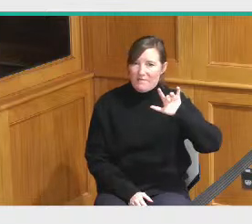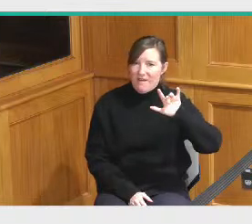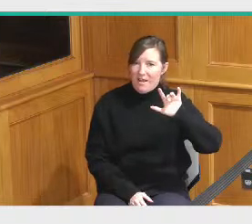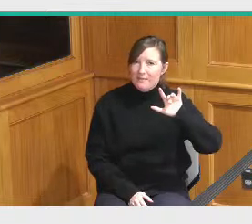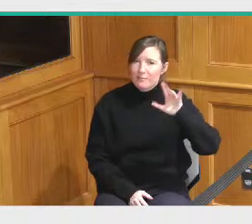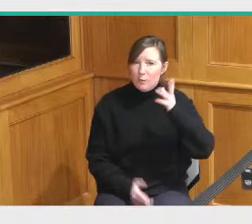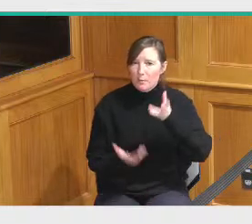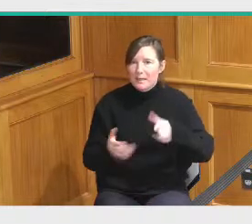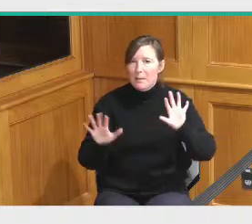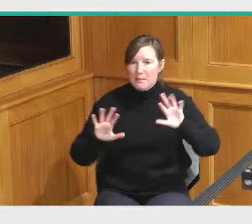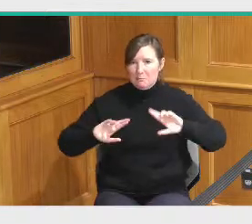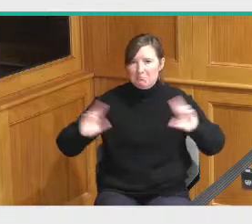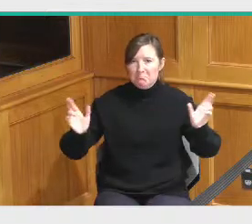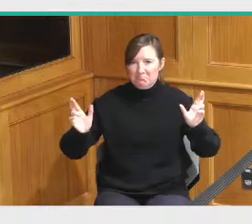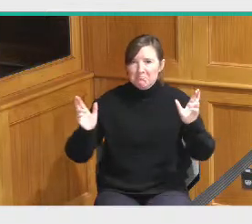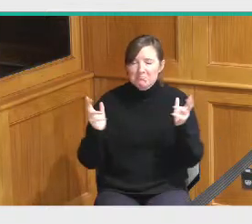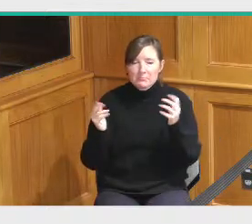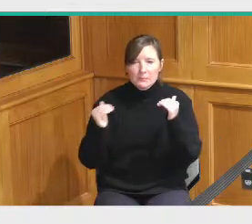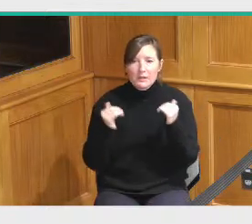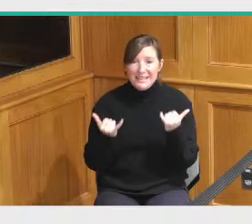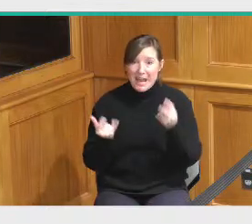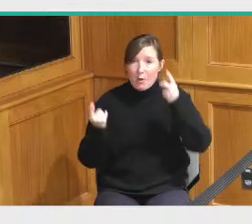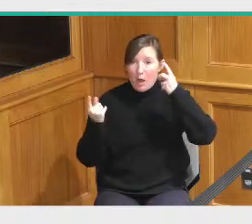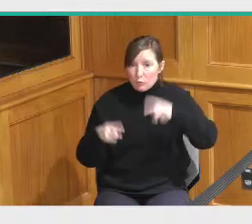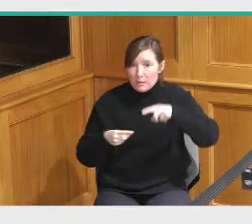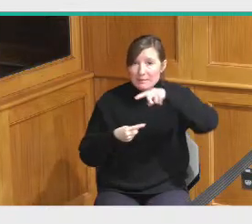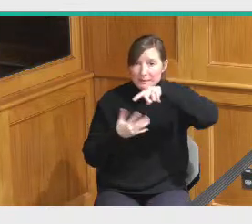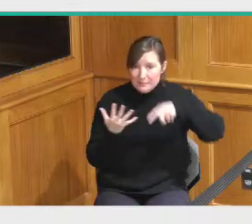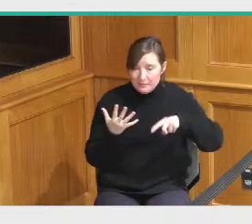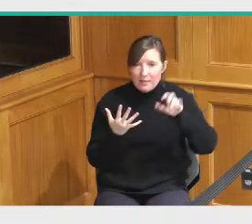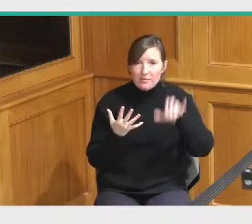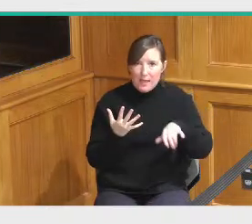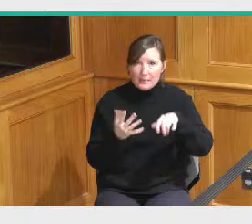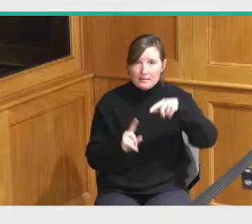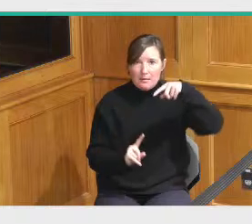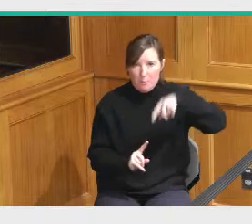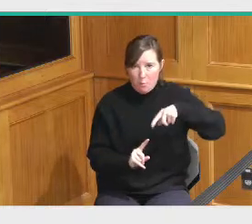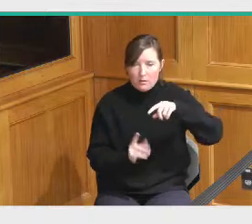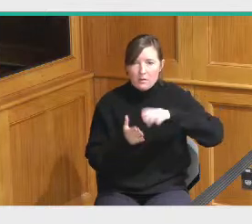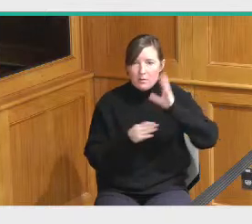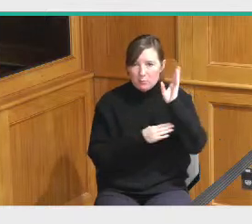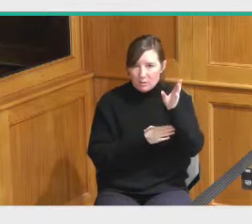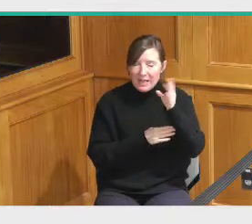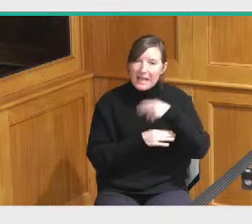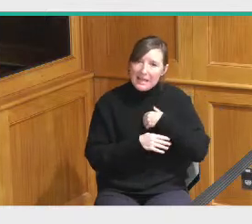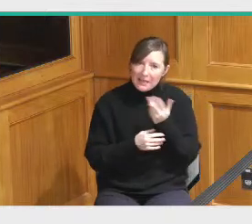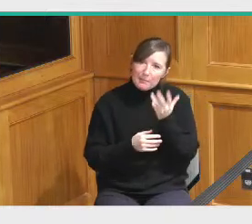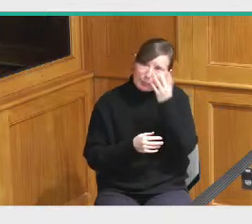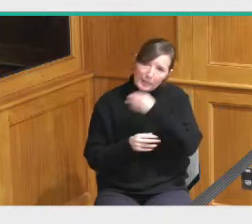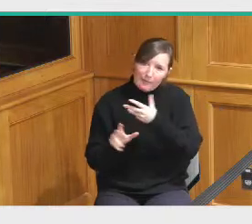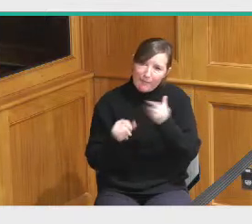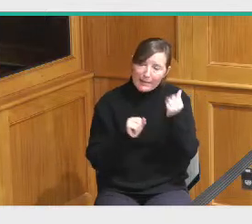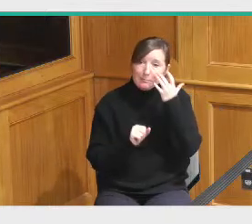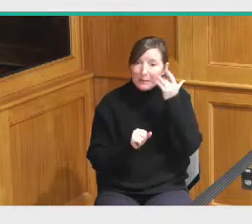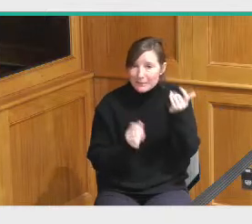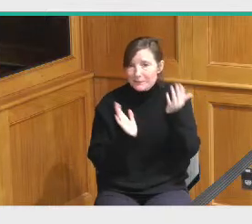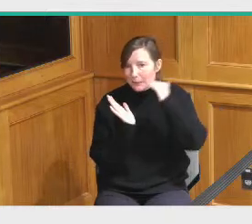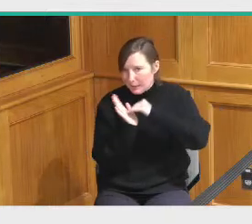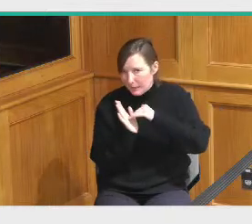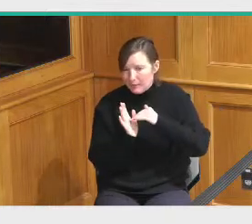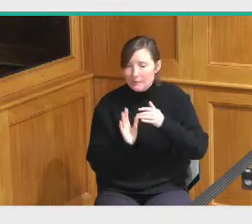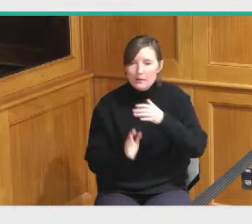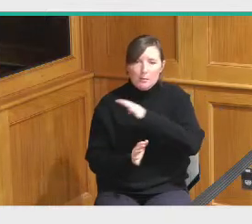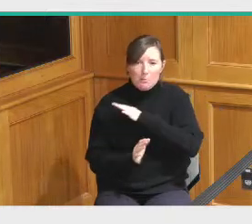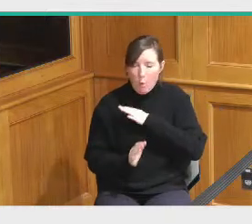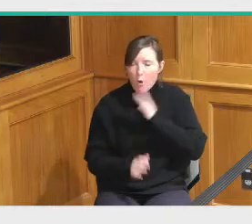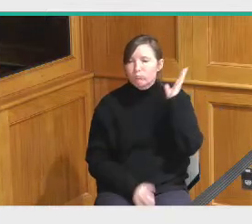So now I'm going to walk through the agreements. This is really the crux of the presentation, but I'm going to go through it quickly because, again, I know the board has seen and